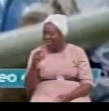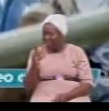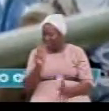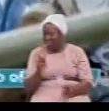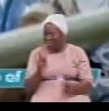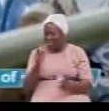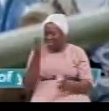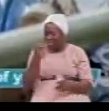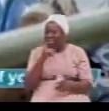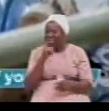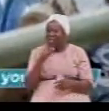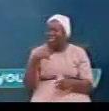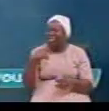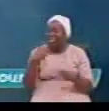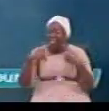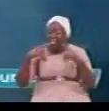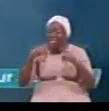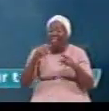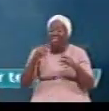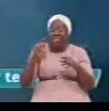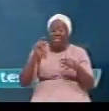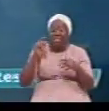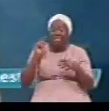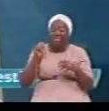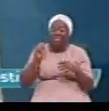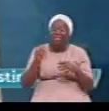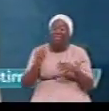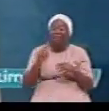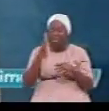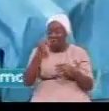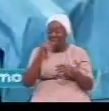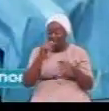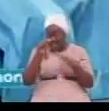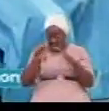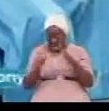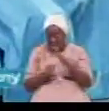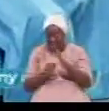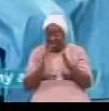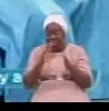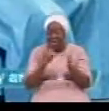Tell her. Ask him or her again, why are you hiding your own testimony?